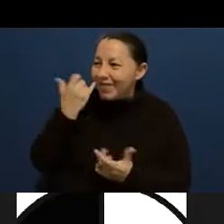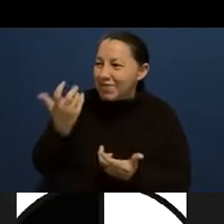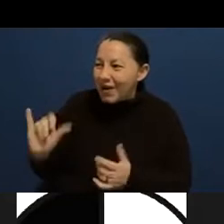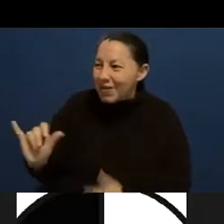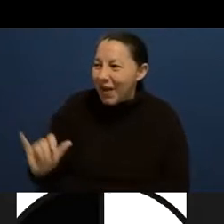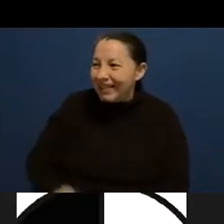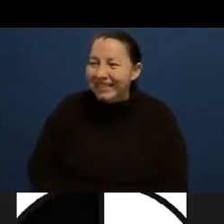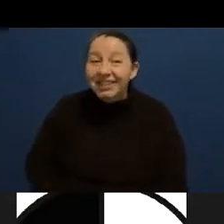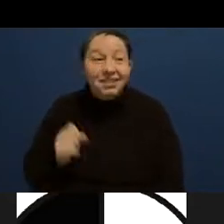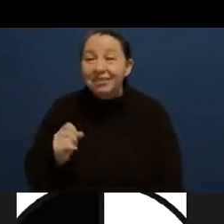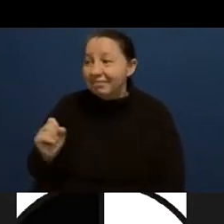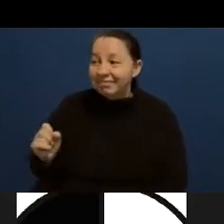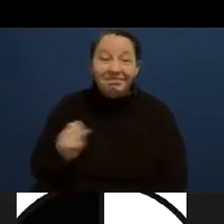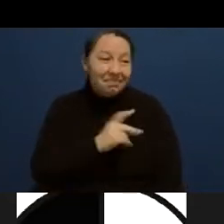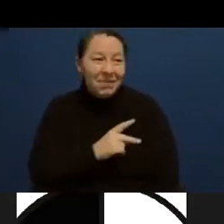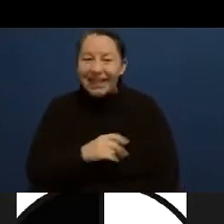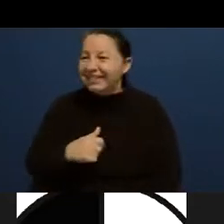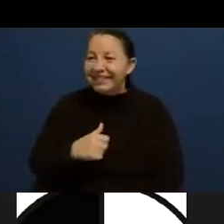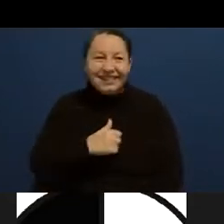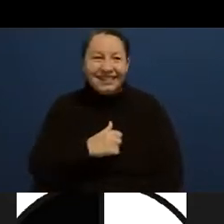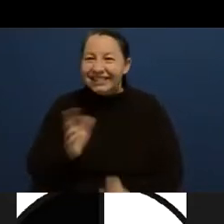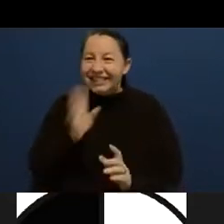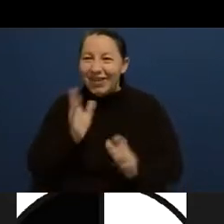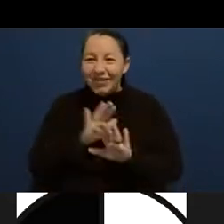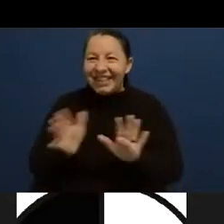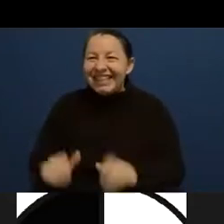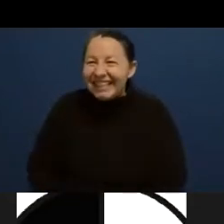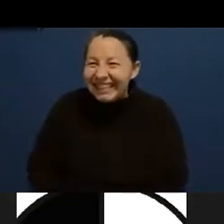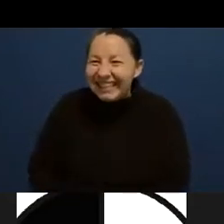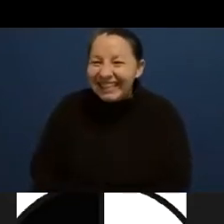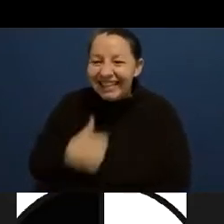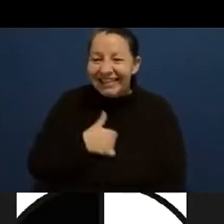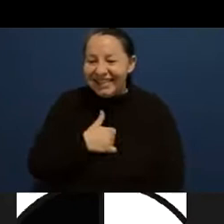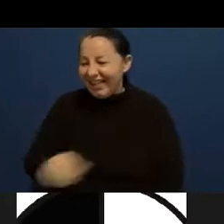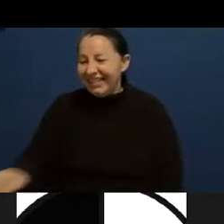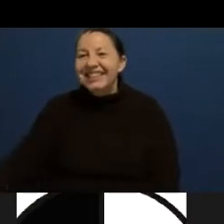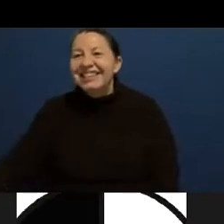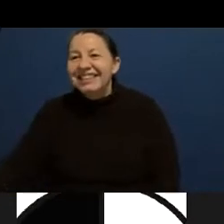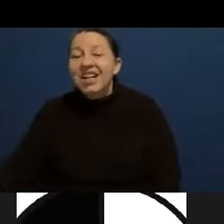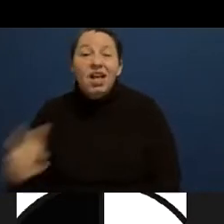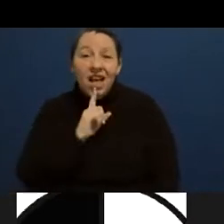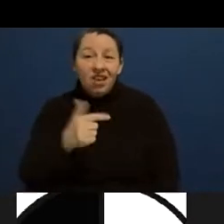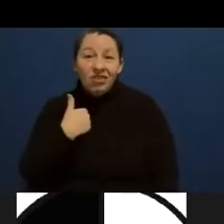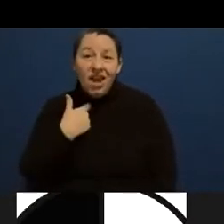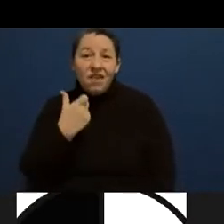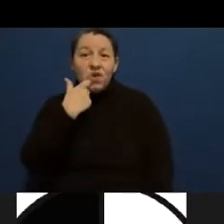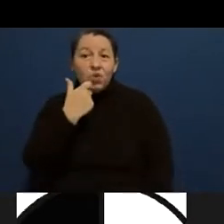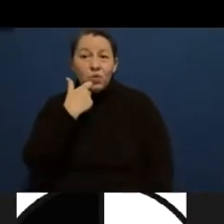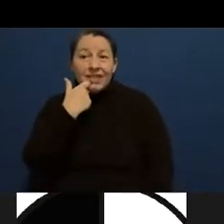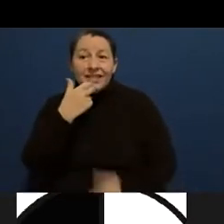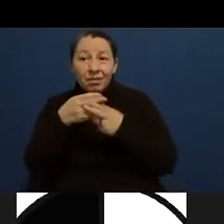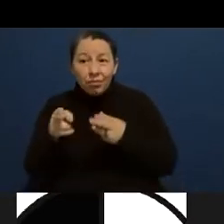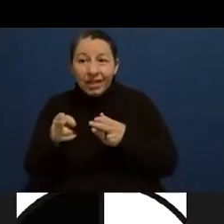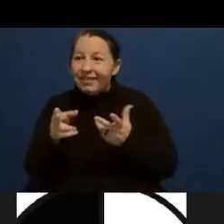So oh, sorry. Go ahead. I just have actually a very recent brief